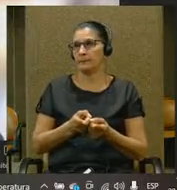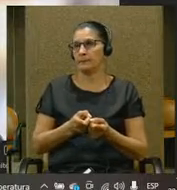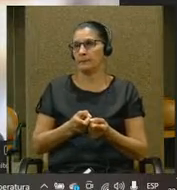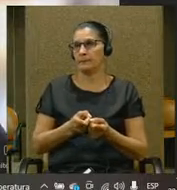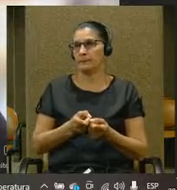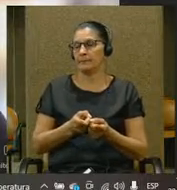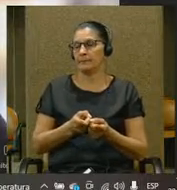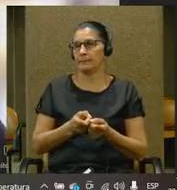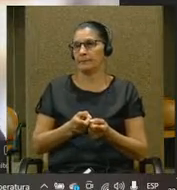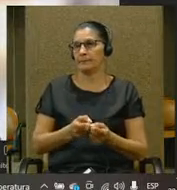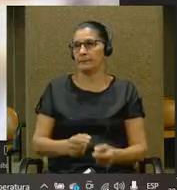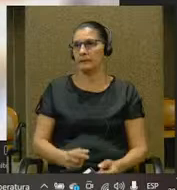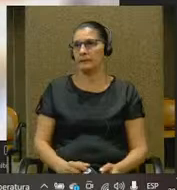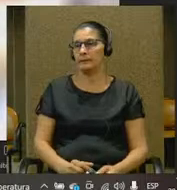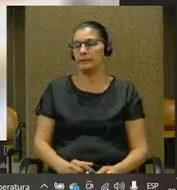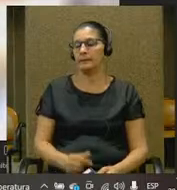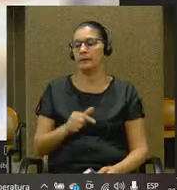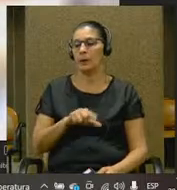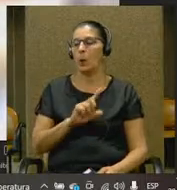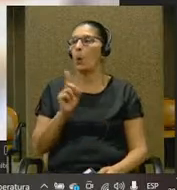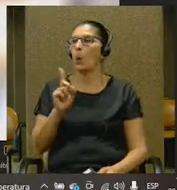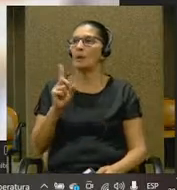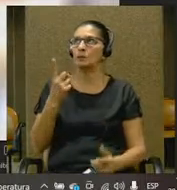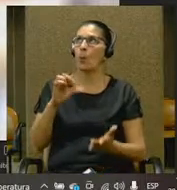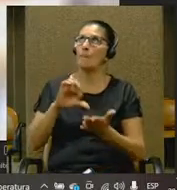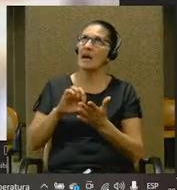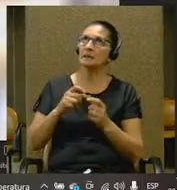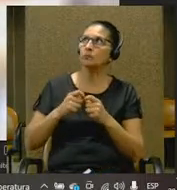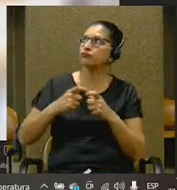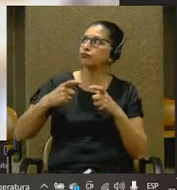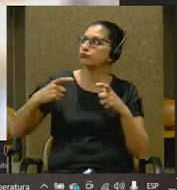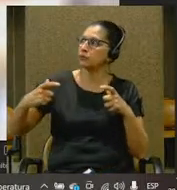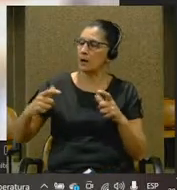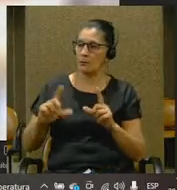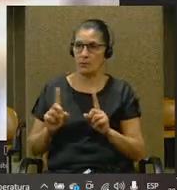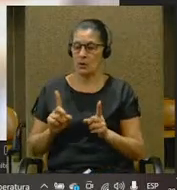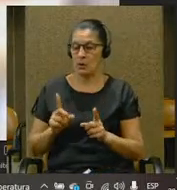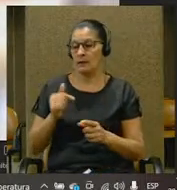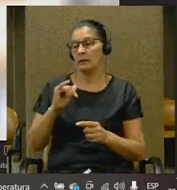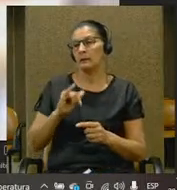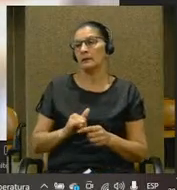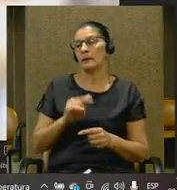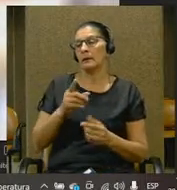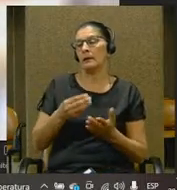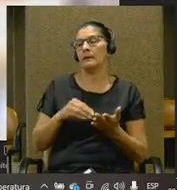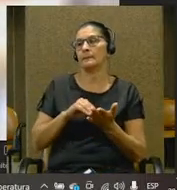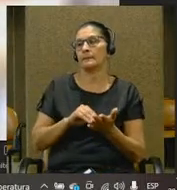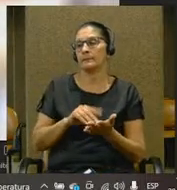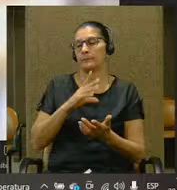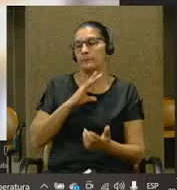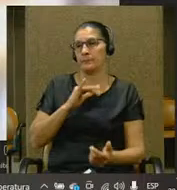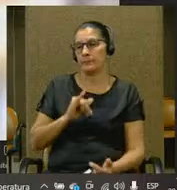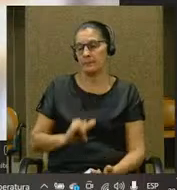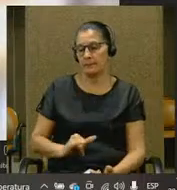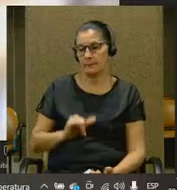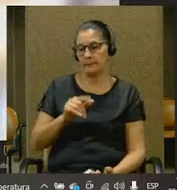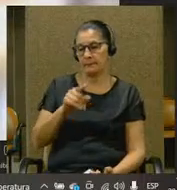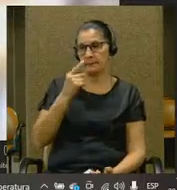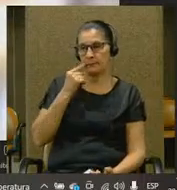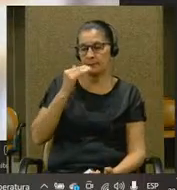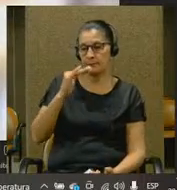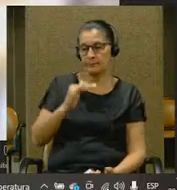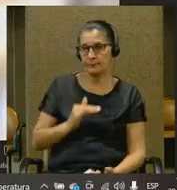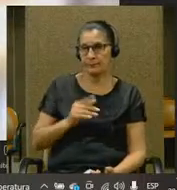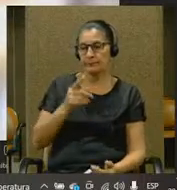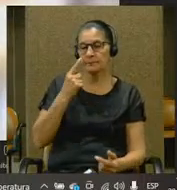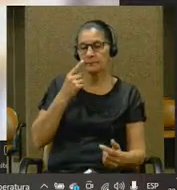it isn't such a large country either. It has actually resulted in a decline in the life expectancy of the population. So it